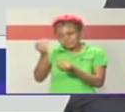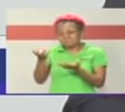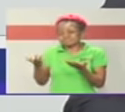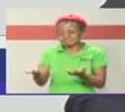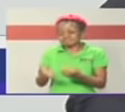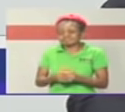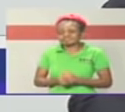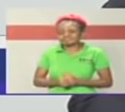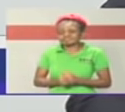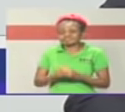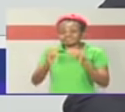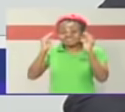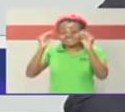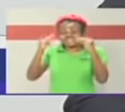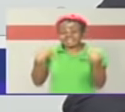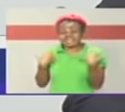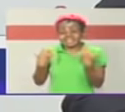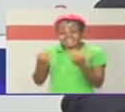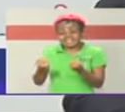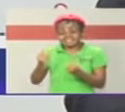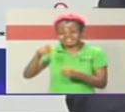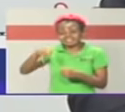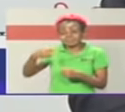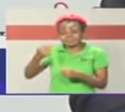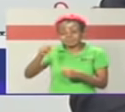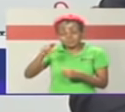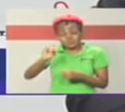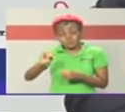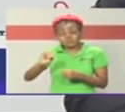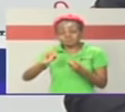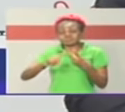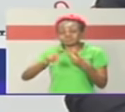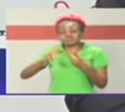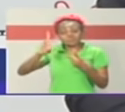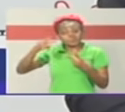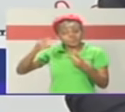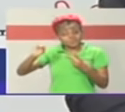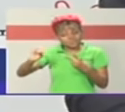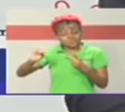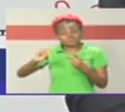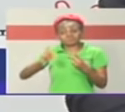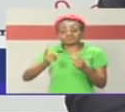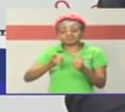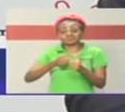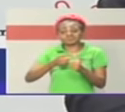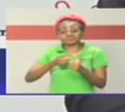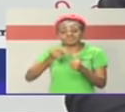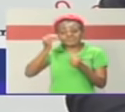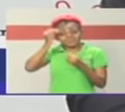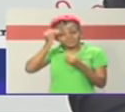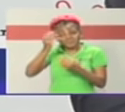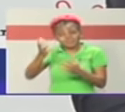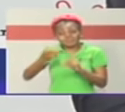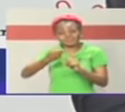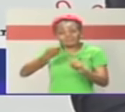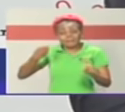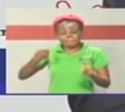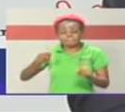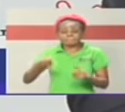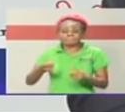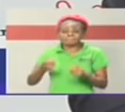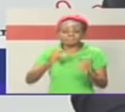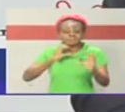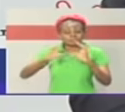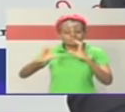MOH, PAHO, WHO, and even information from the Communications